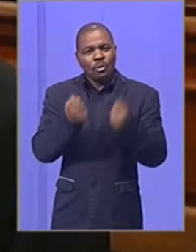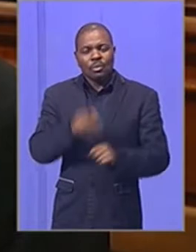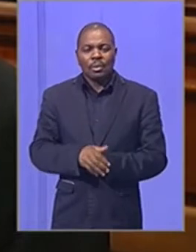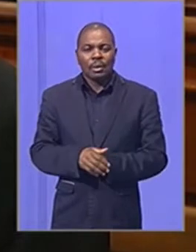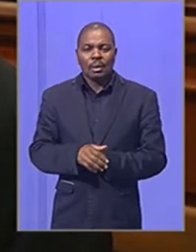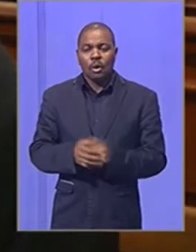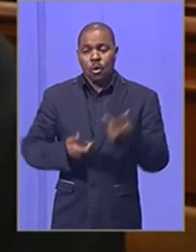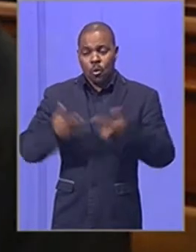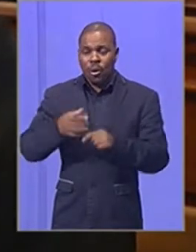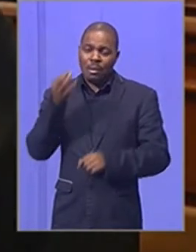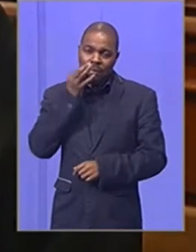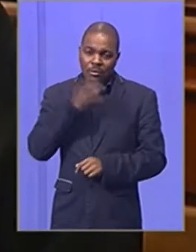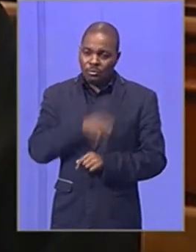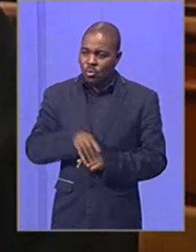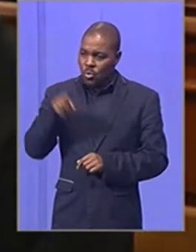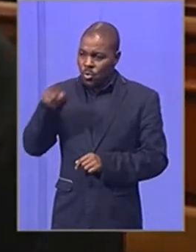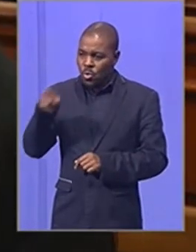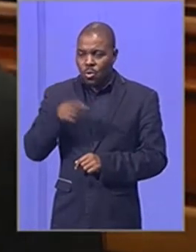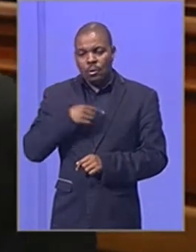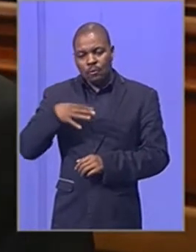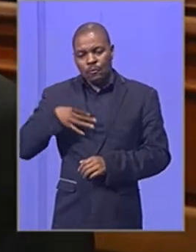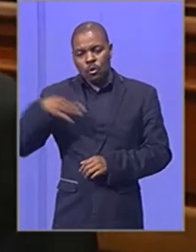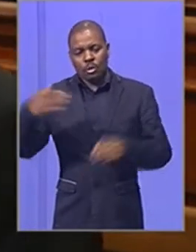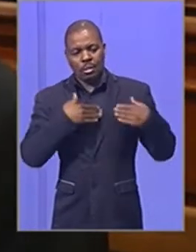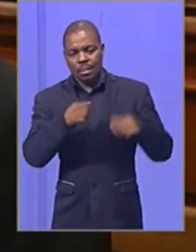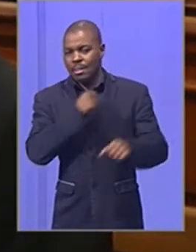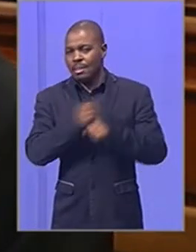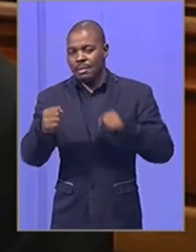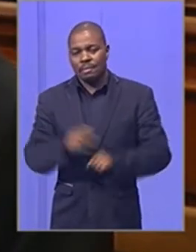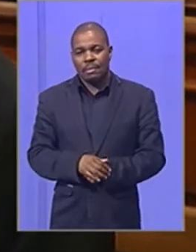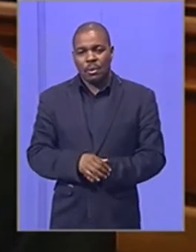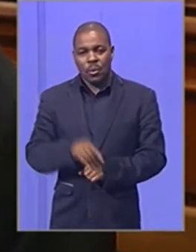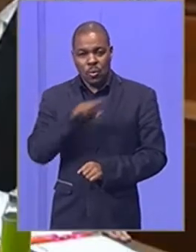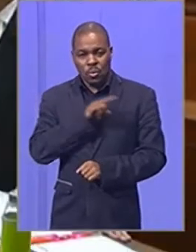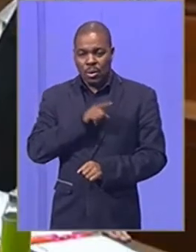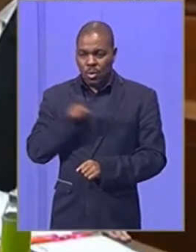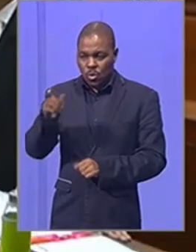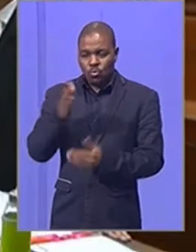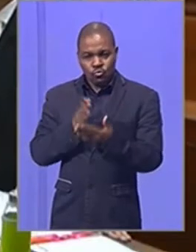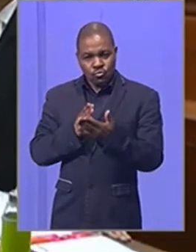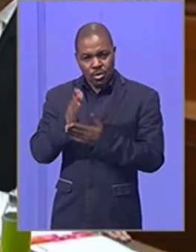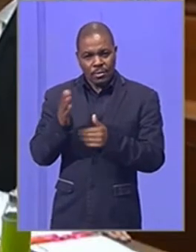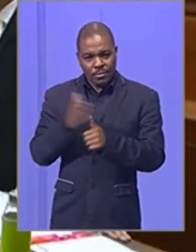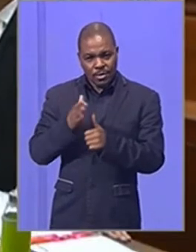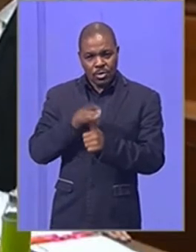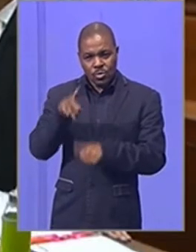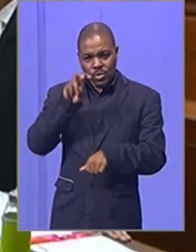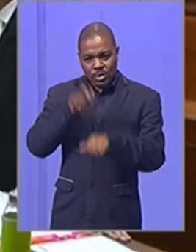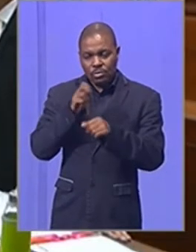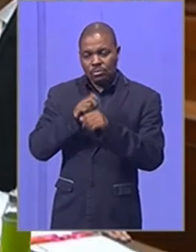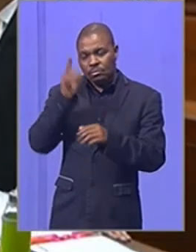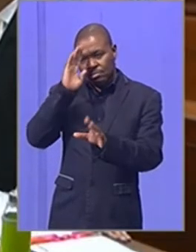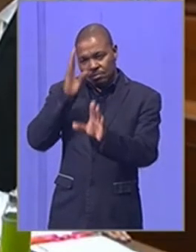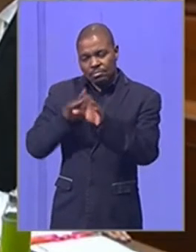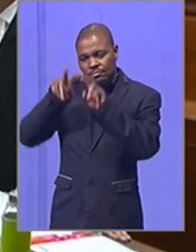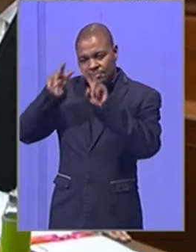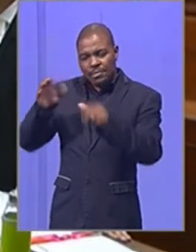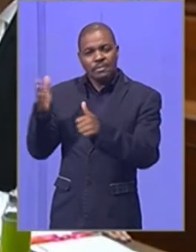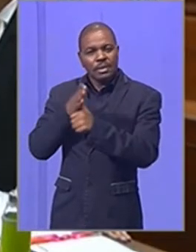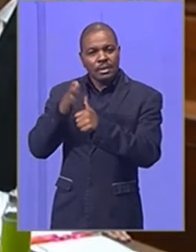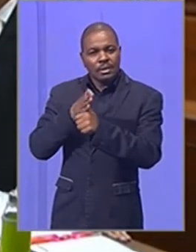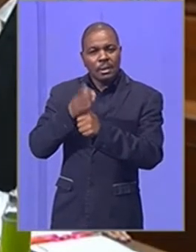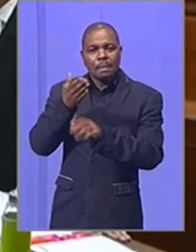ba reng ha boetsa ka boithaopo. Ba re Mafe o ne a lokela hore ebe o rometswe ho ya hlahlojwa monahano pele